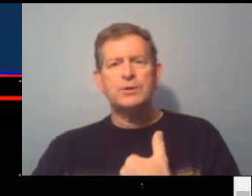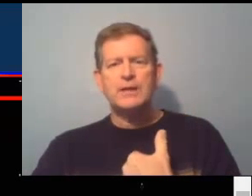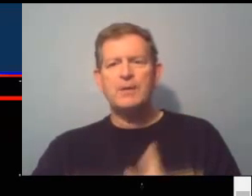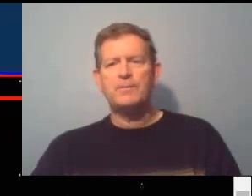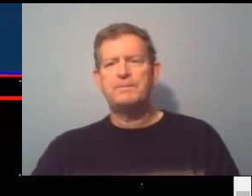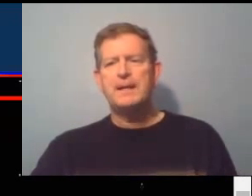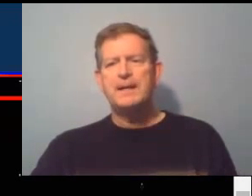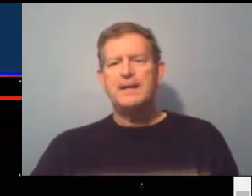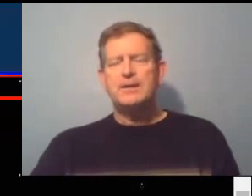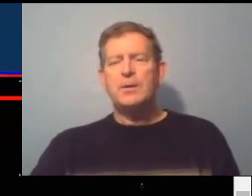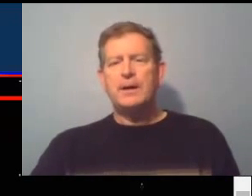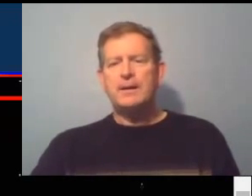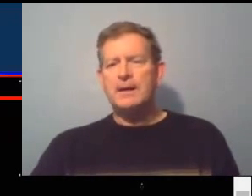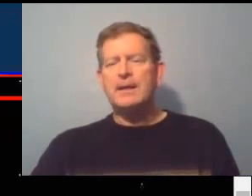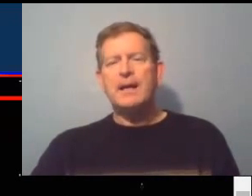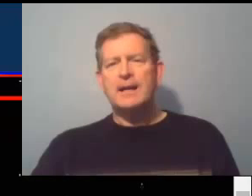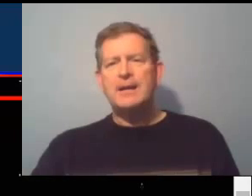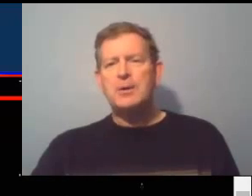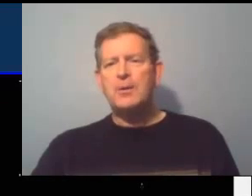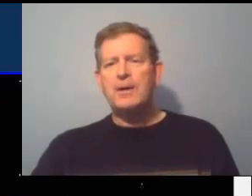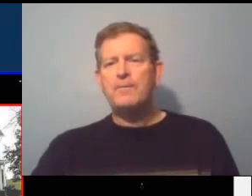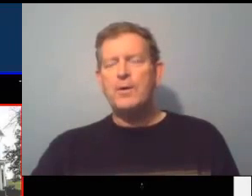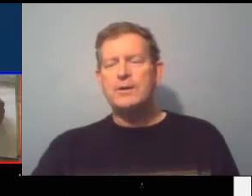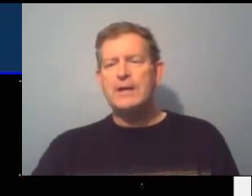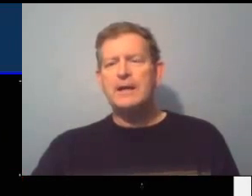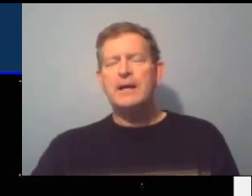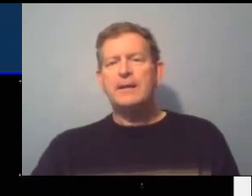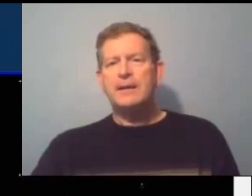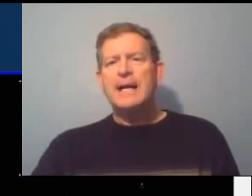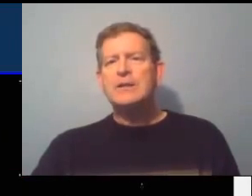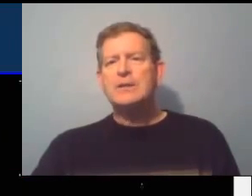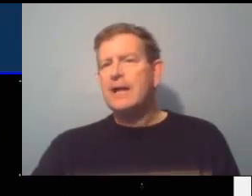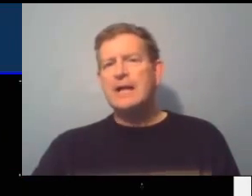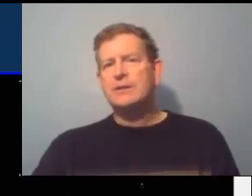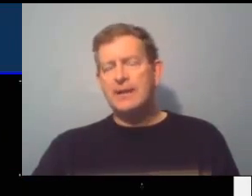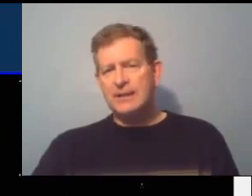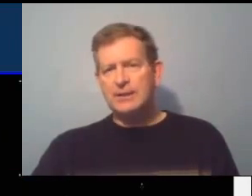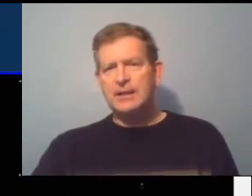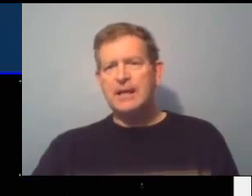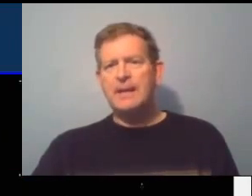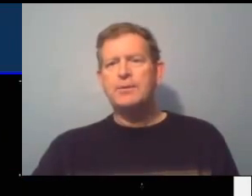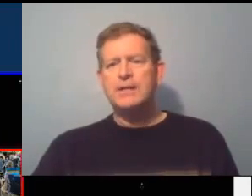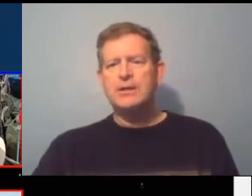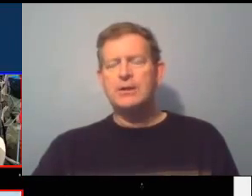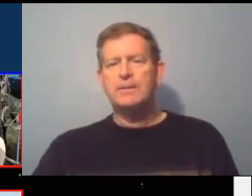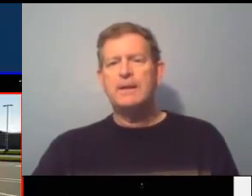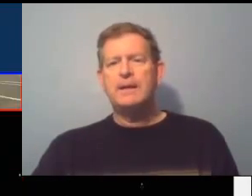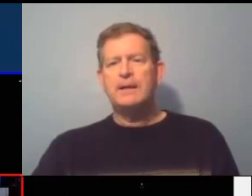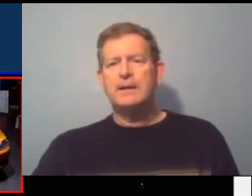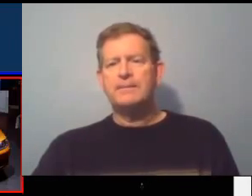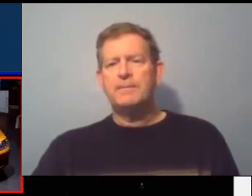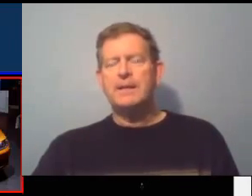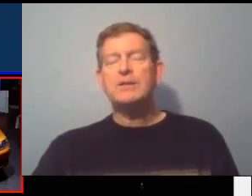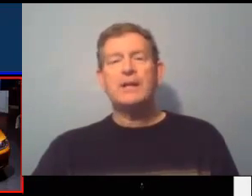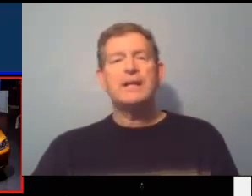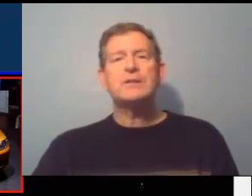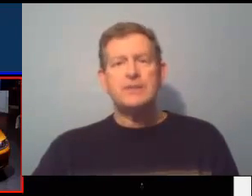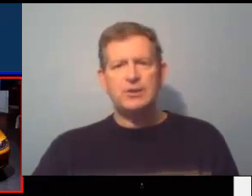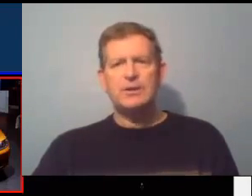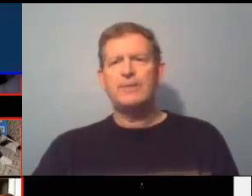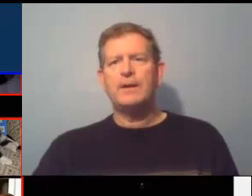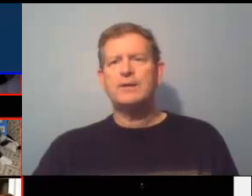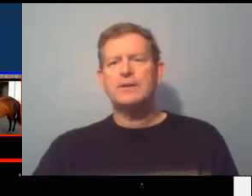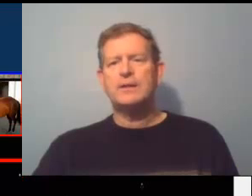you about yourself. So again, you're going to want to focus on the next to last lesson in particular, the next to